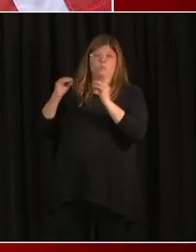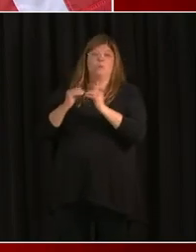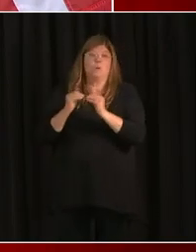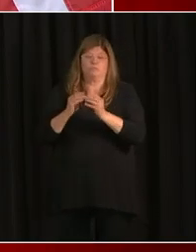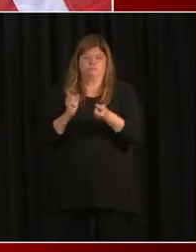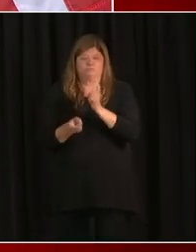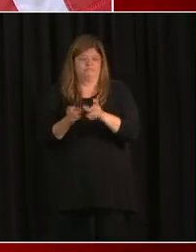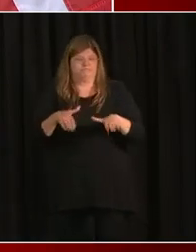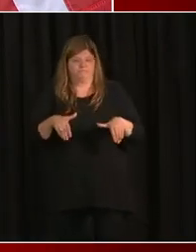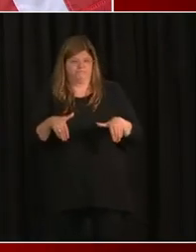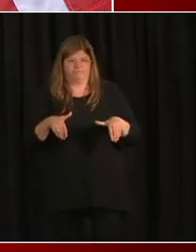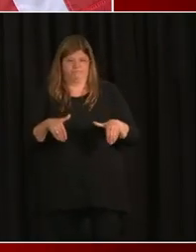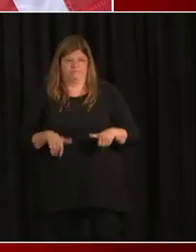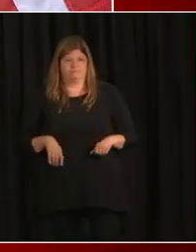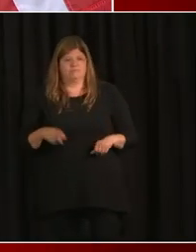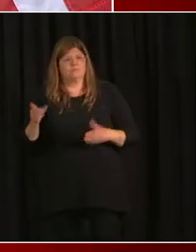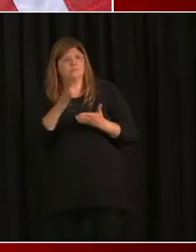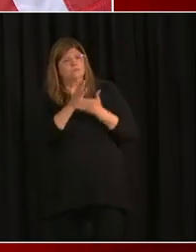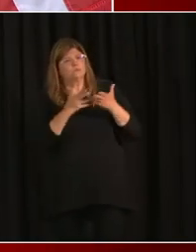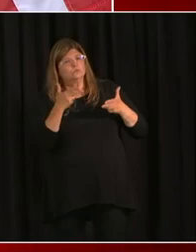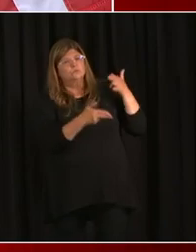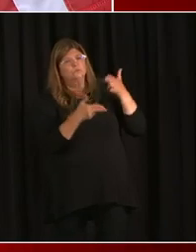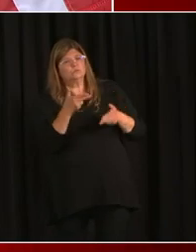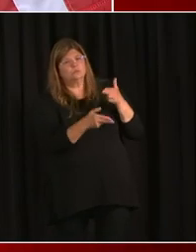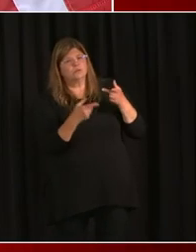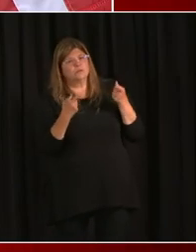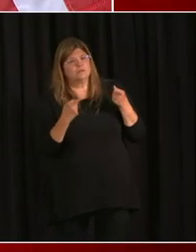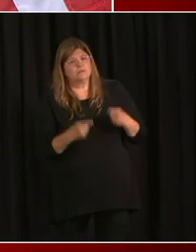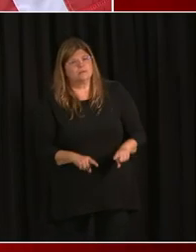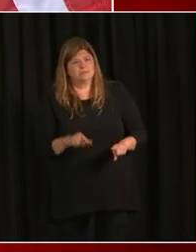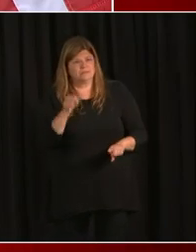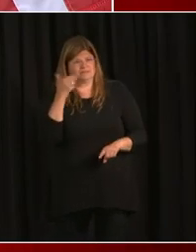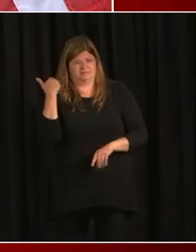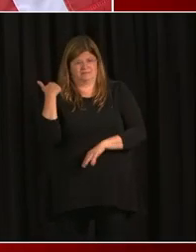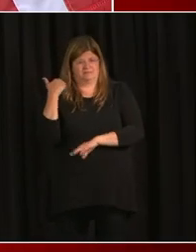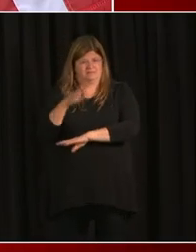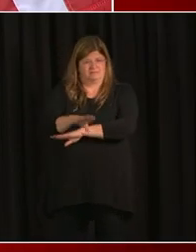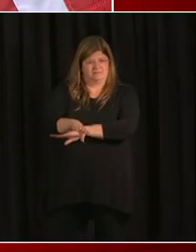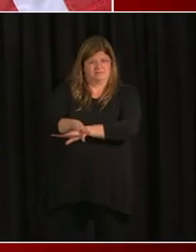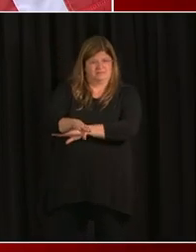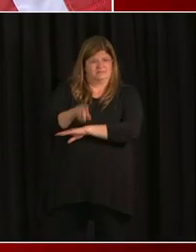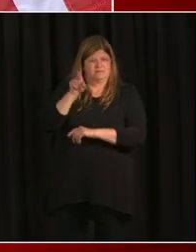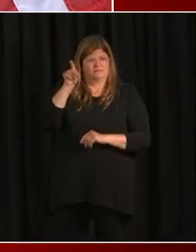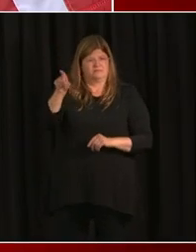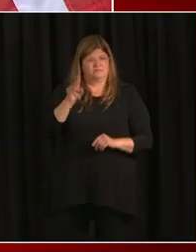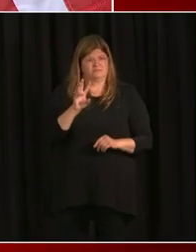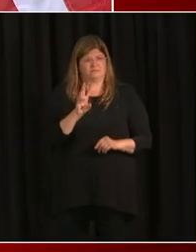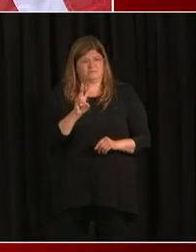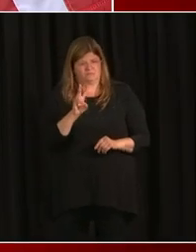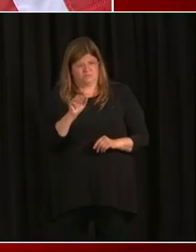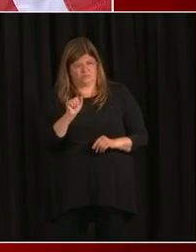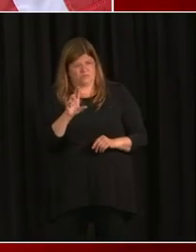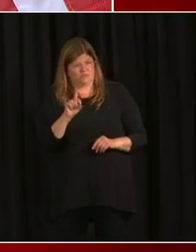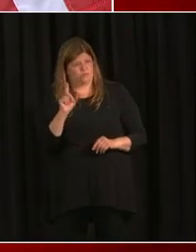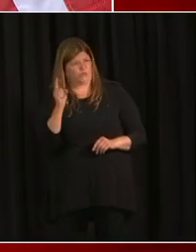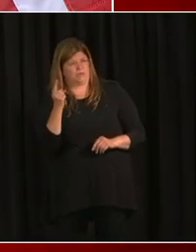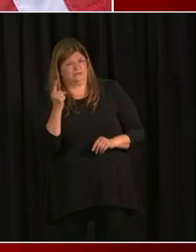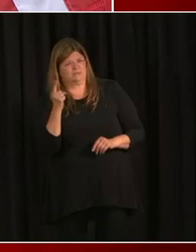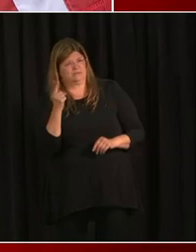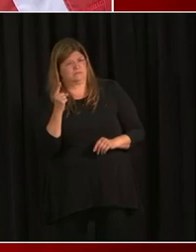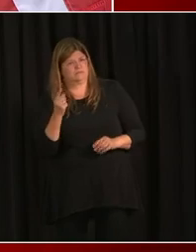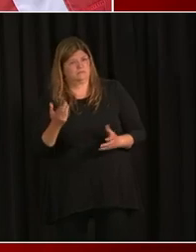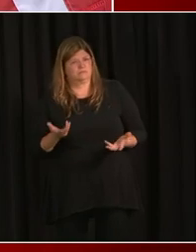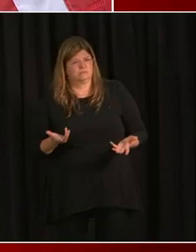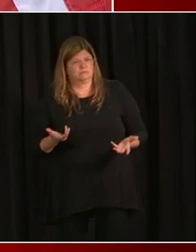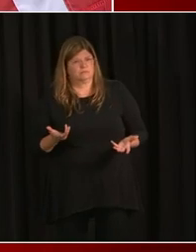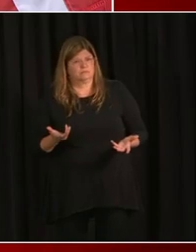brazen shooting that happened mid-evening in Ward 1. And on a commercial